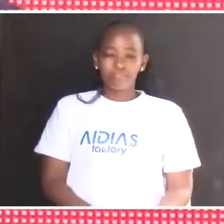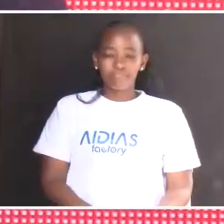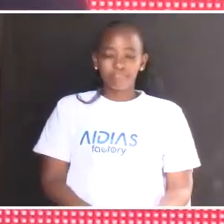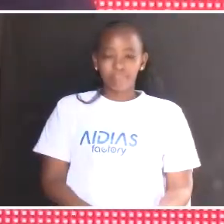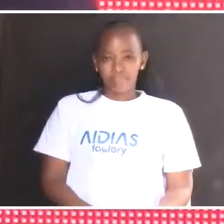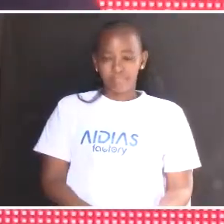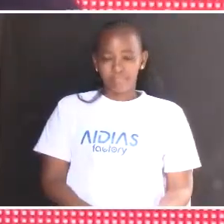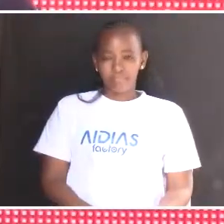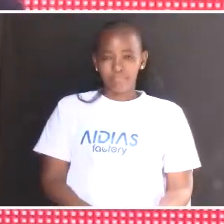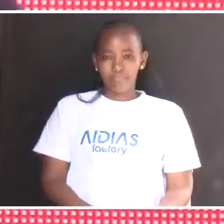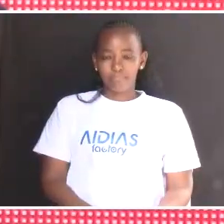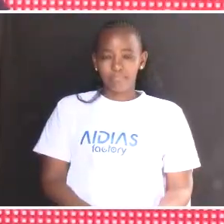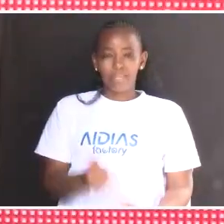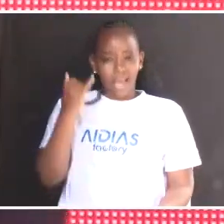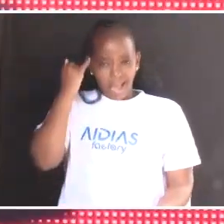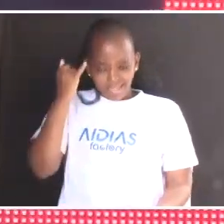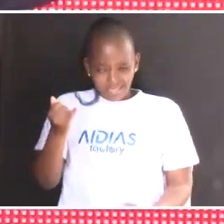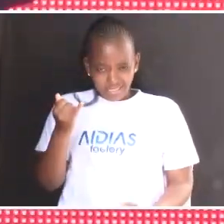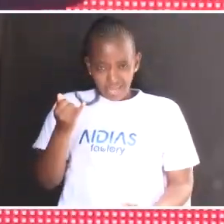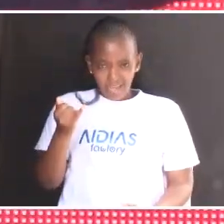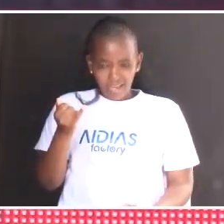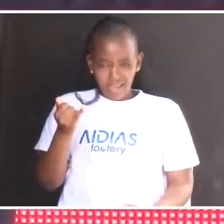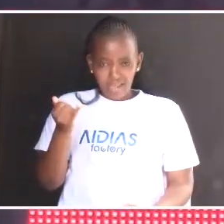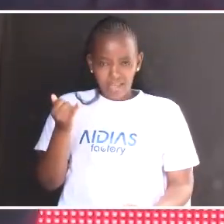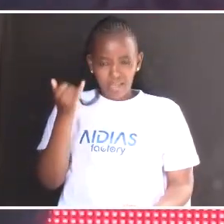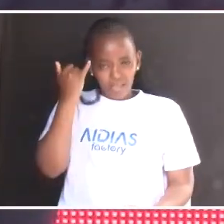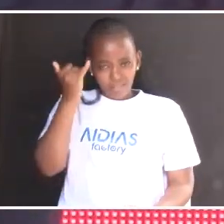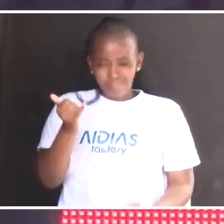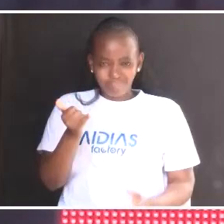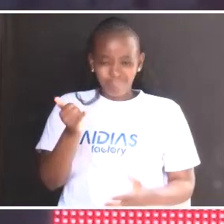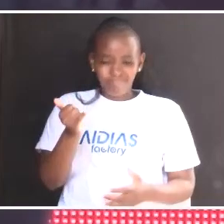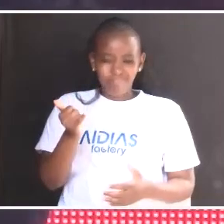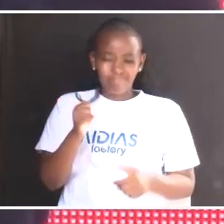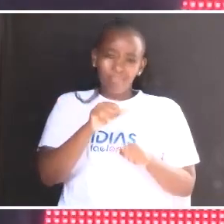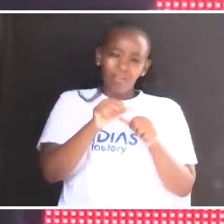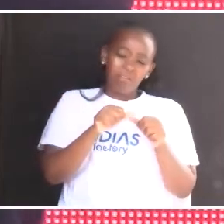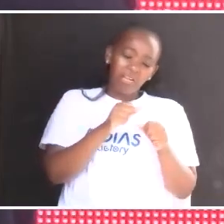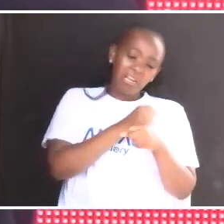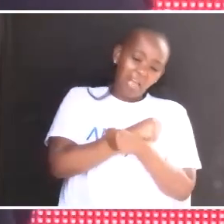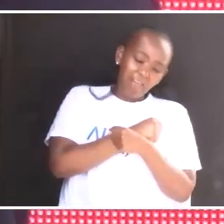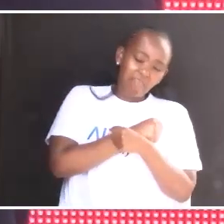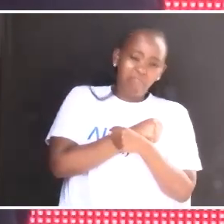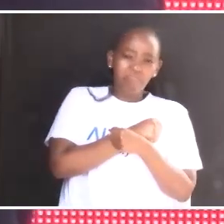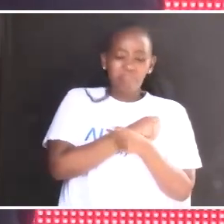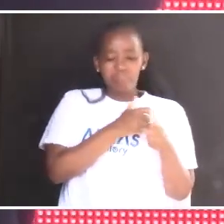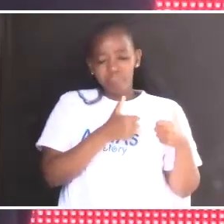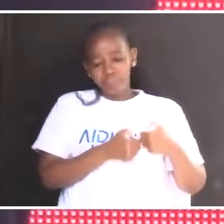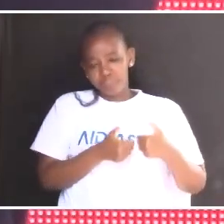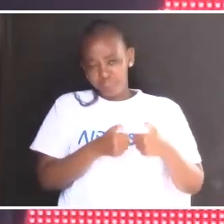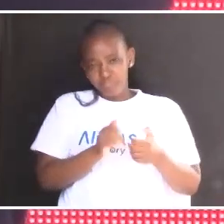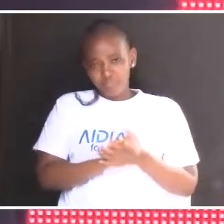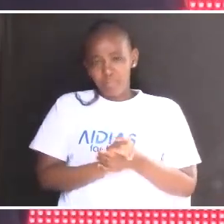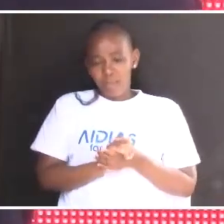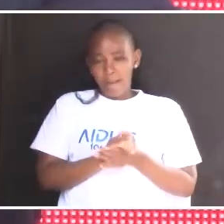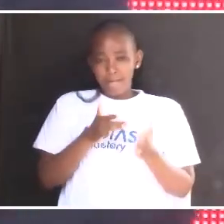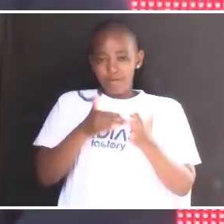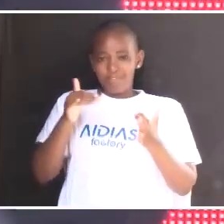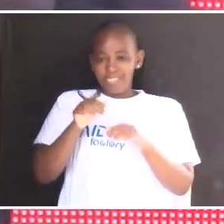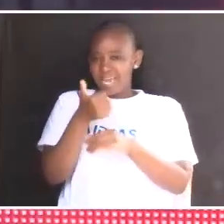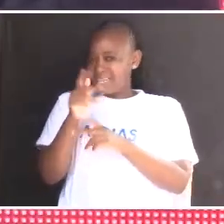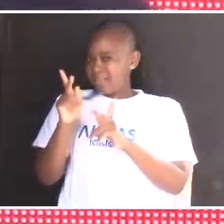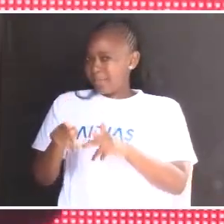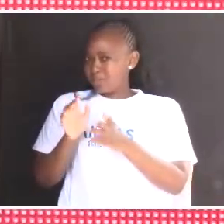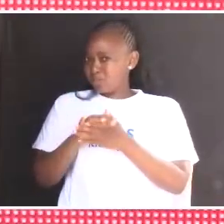So, the idea behind the whole thing, watu kupendana because of whatever it is, doesn't prevent somebody else